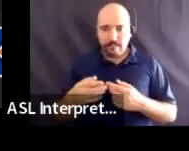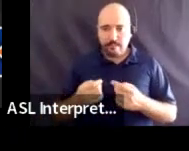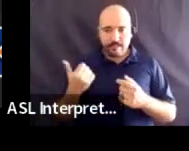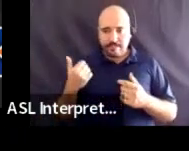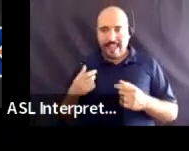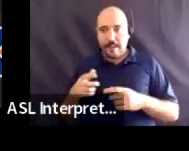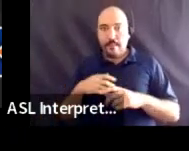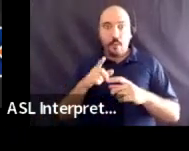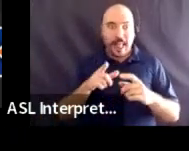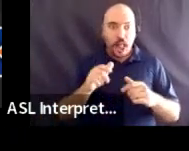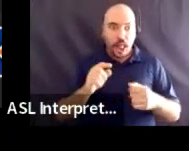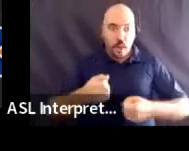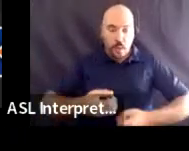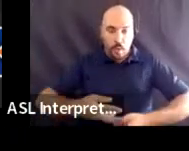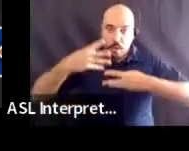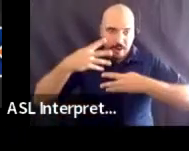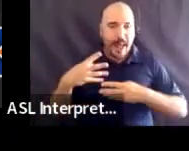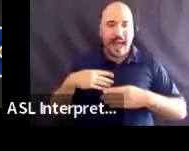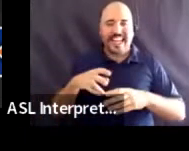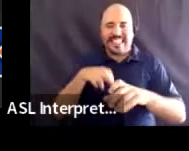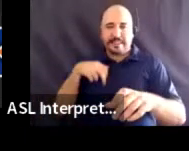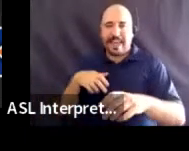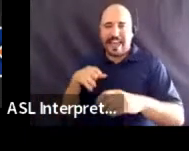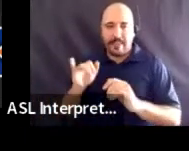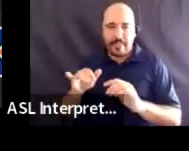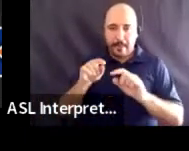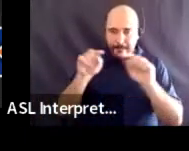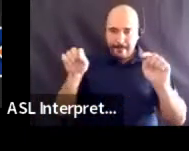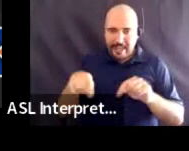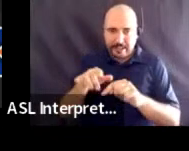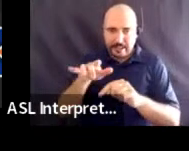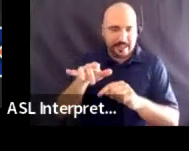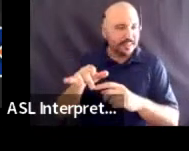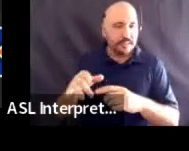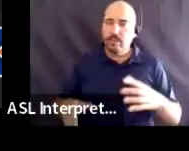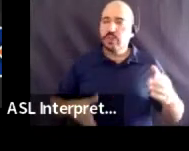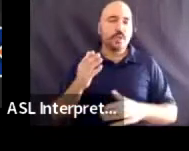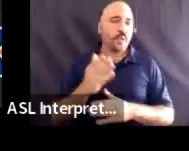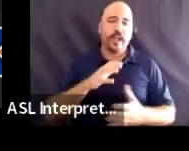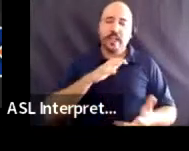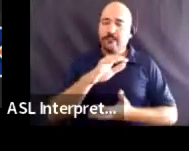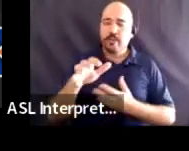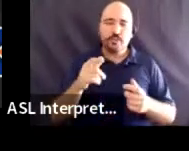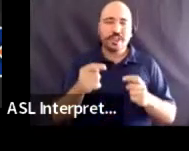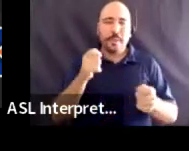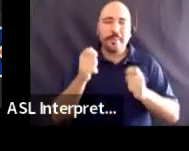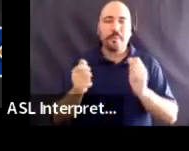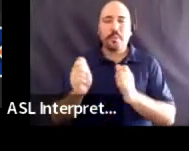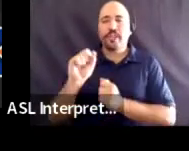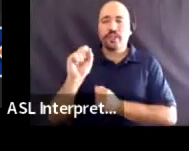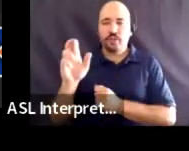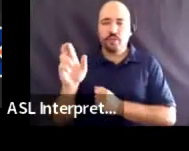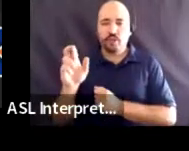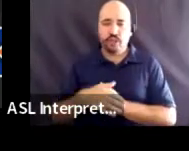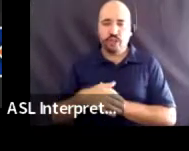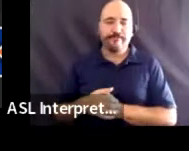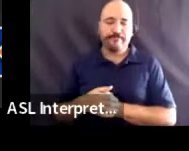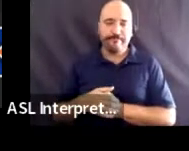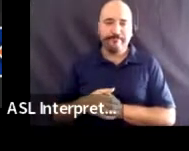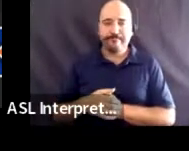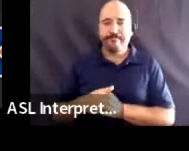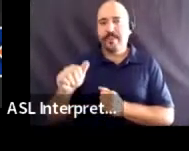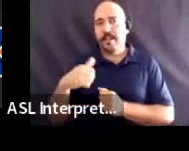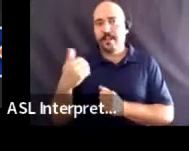And so it just was confusing and annoying for folks trying to manipulate it with a screen reader. Another thing also about